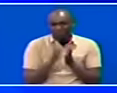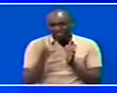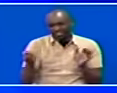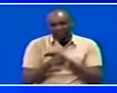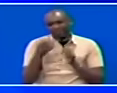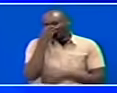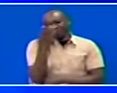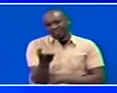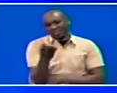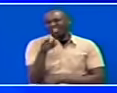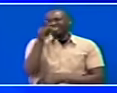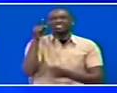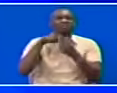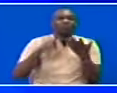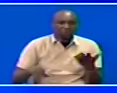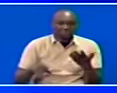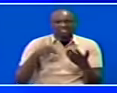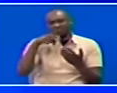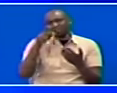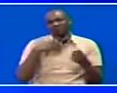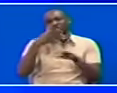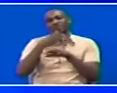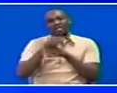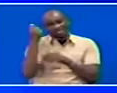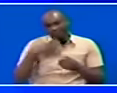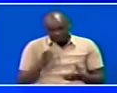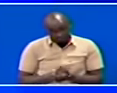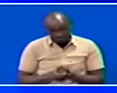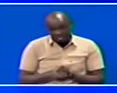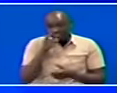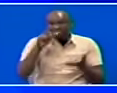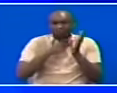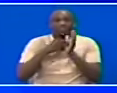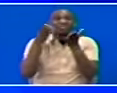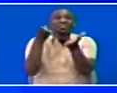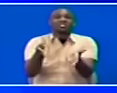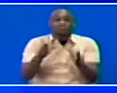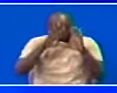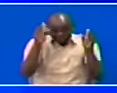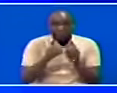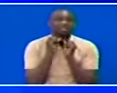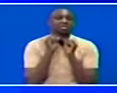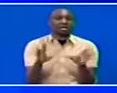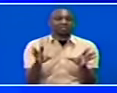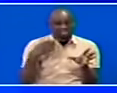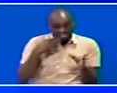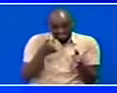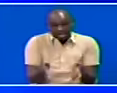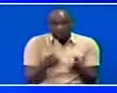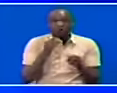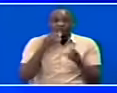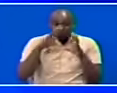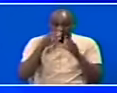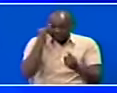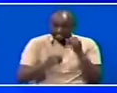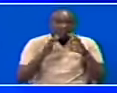William Ruto are meant to hoodwink Kenyan voters. Raila says the projects have not been budgeted for in the current financial year